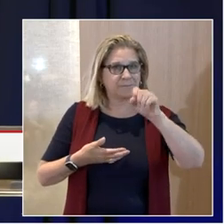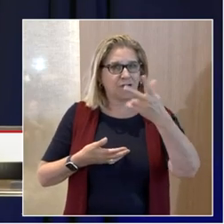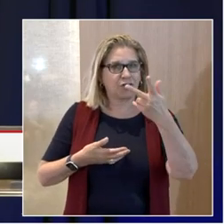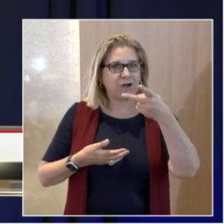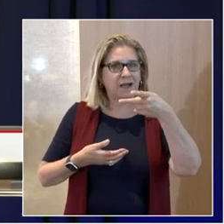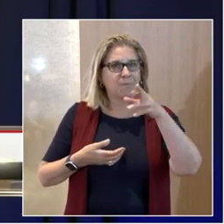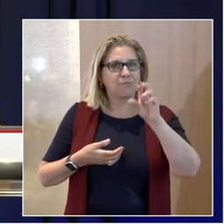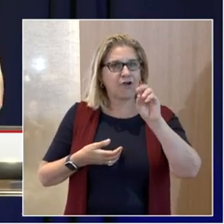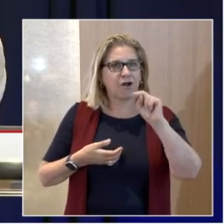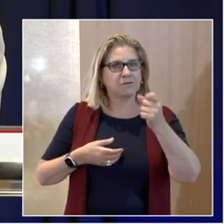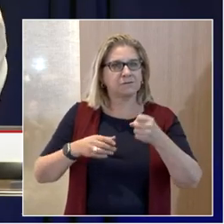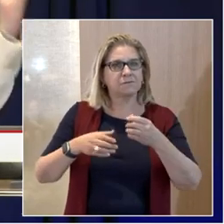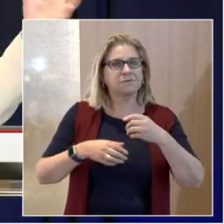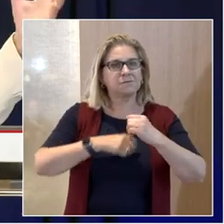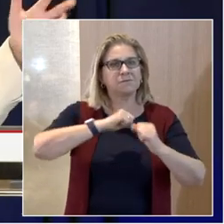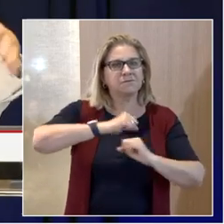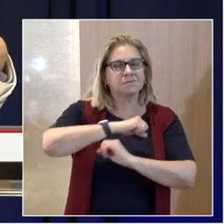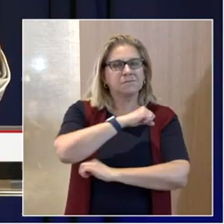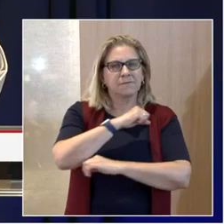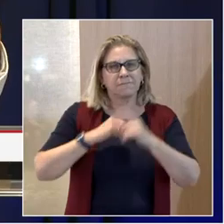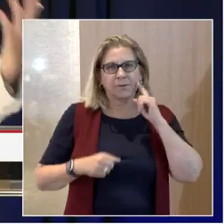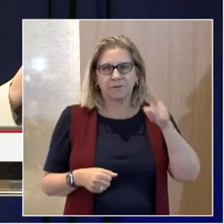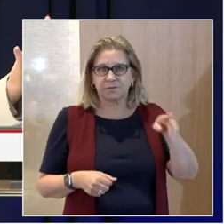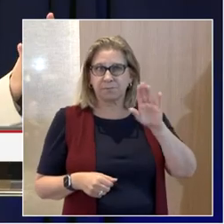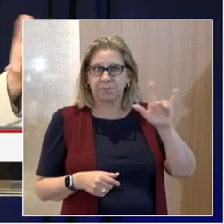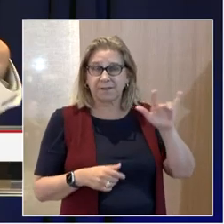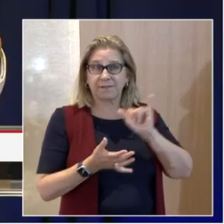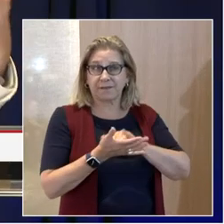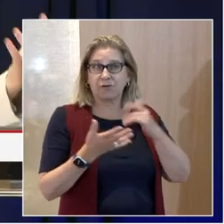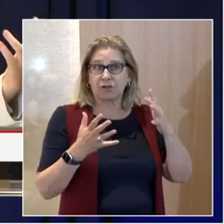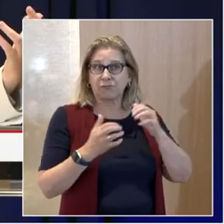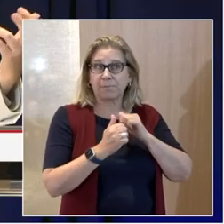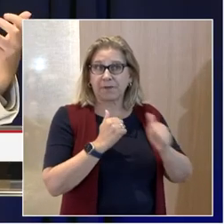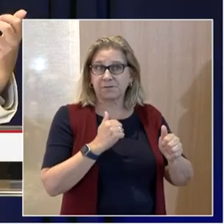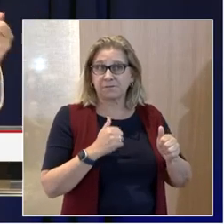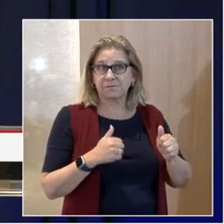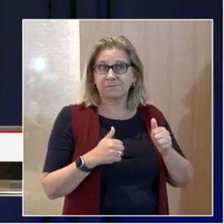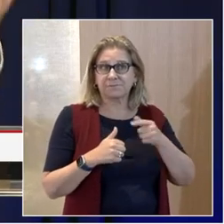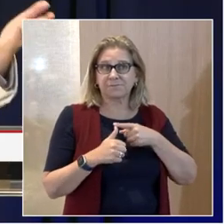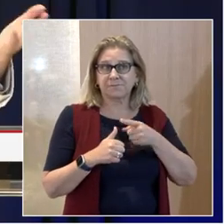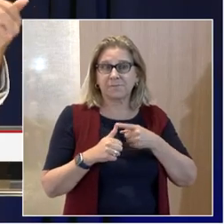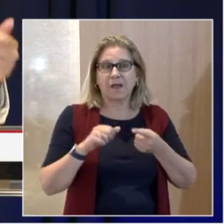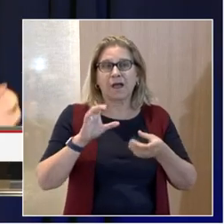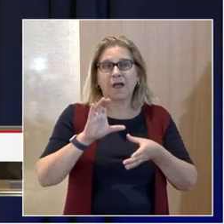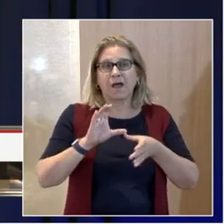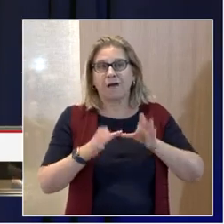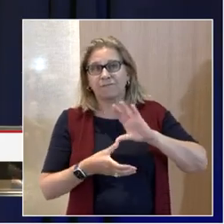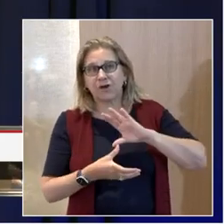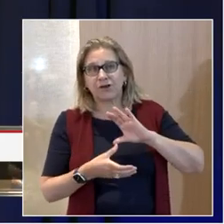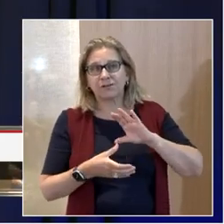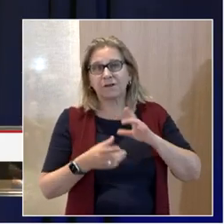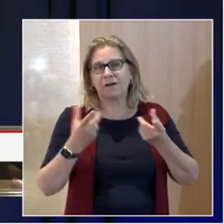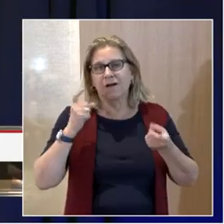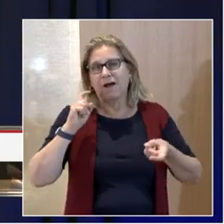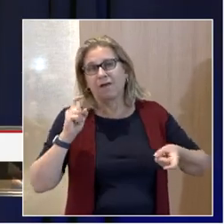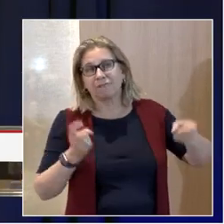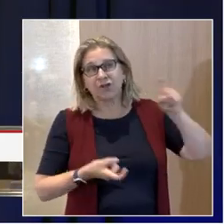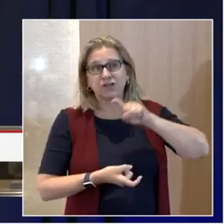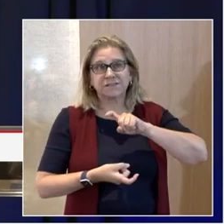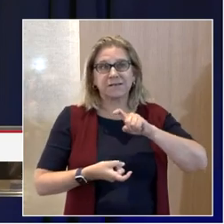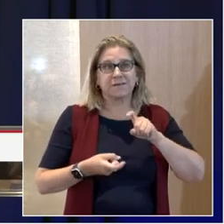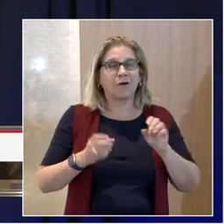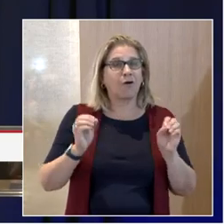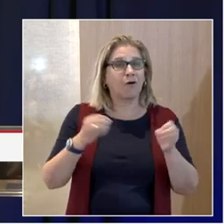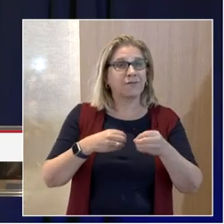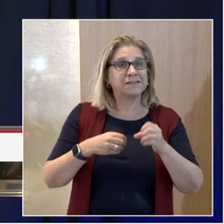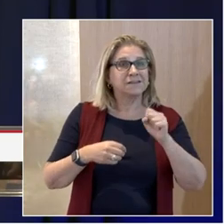through our budget process. The first is around conversions of vacant office spaces. And we've had a great partnership with Deputy Mayor